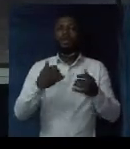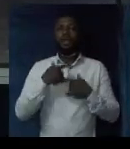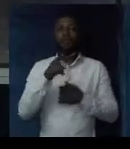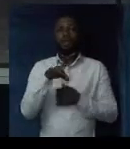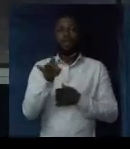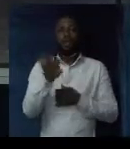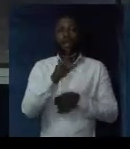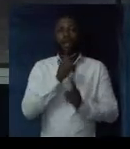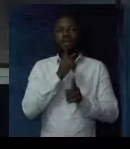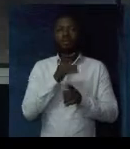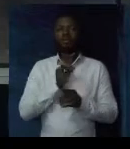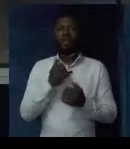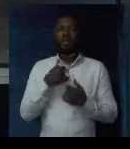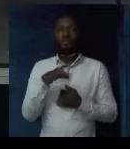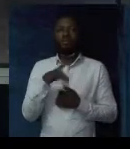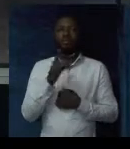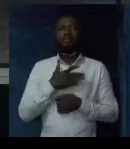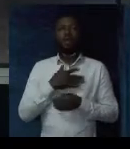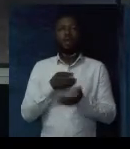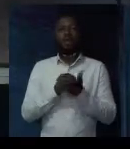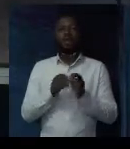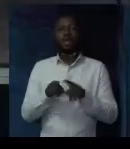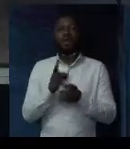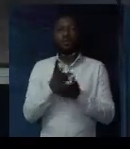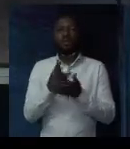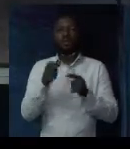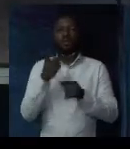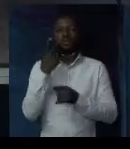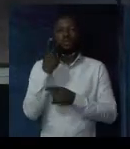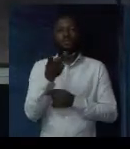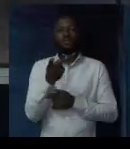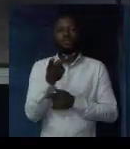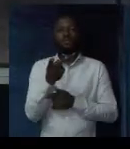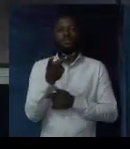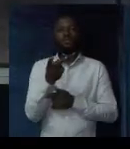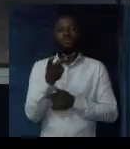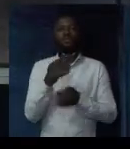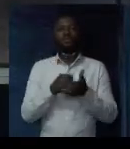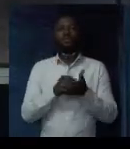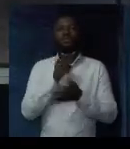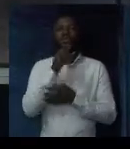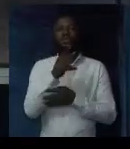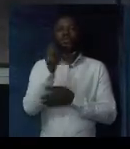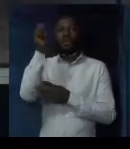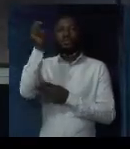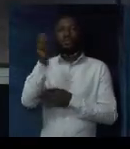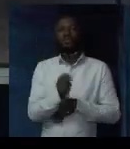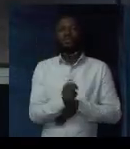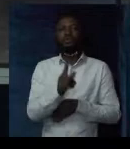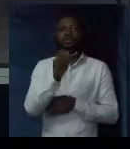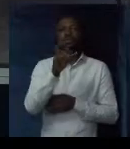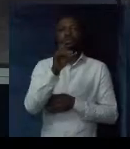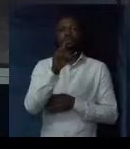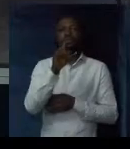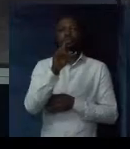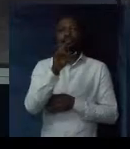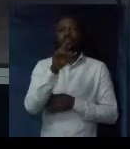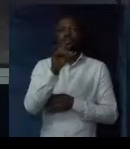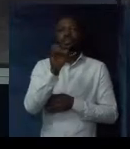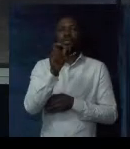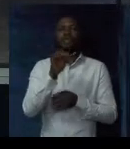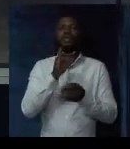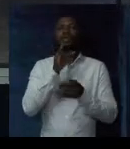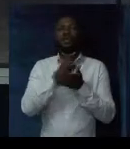Have you selected your answer? I have selected mine as well. Let's unveil it. It is a transversal. Is that